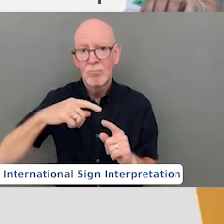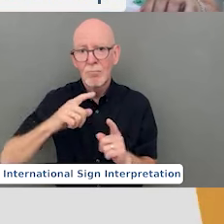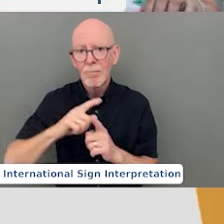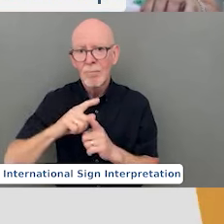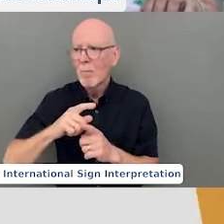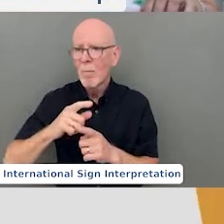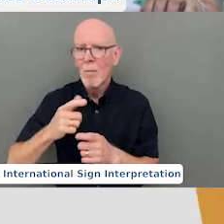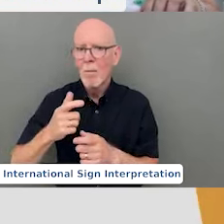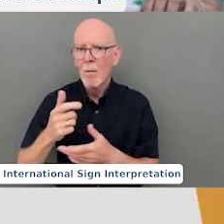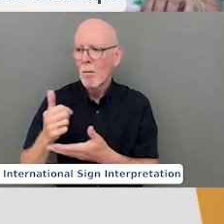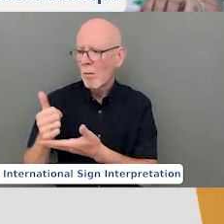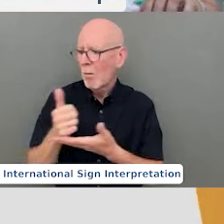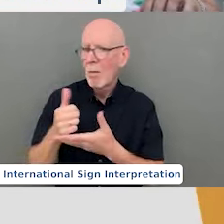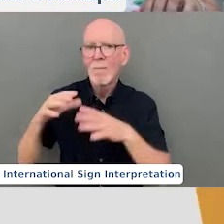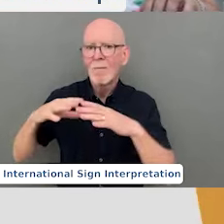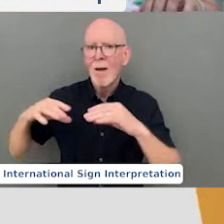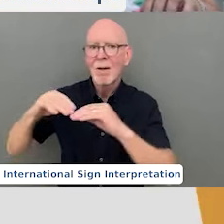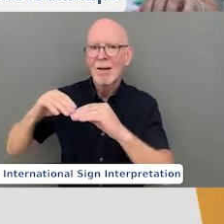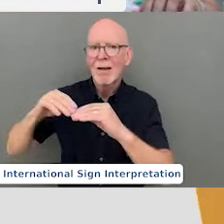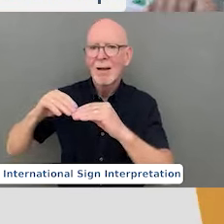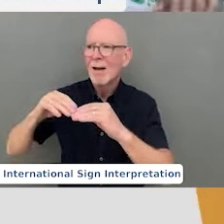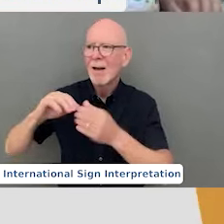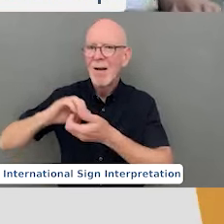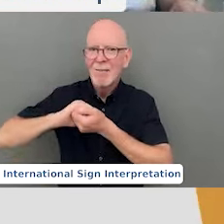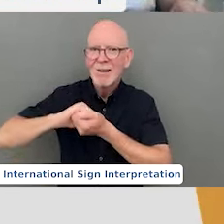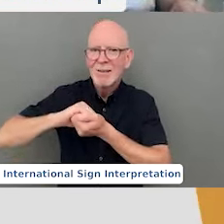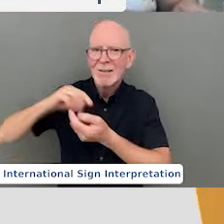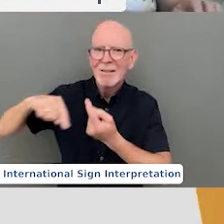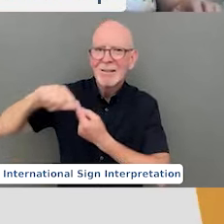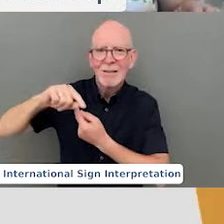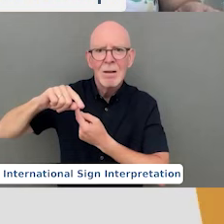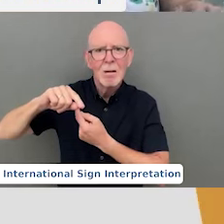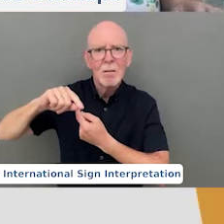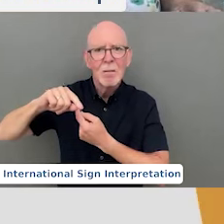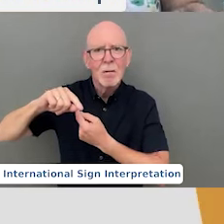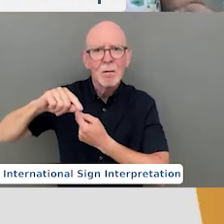replace the community and care support that we are receiving by our